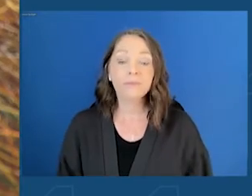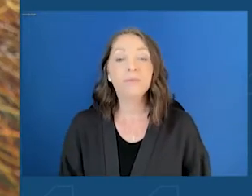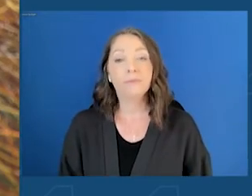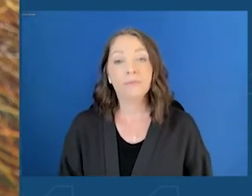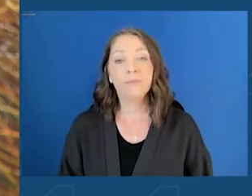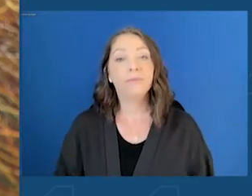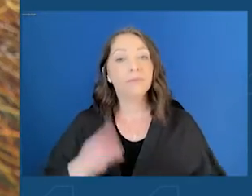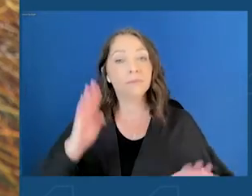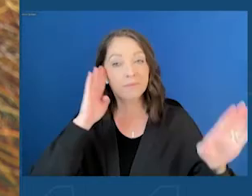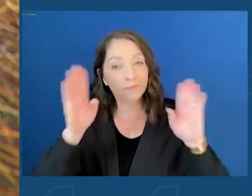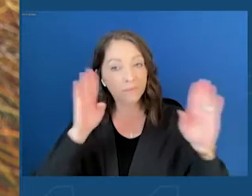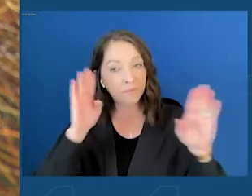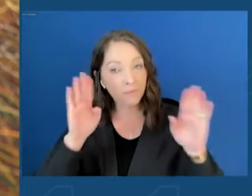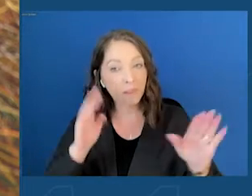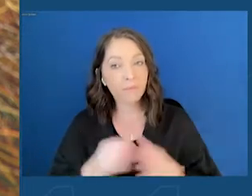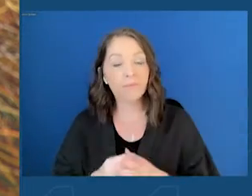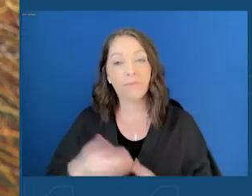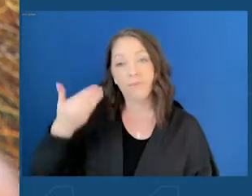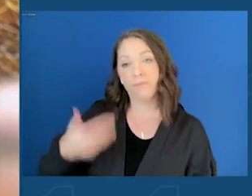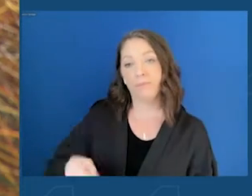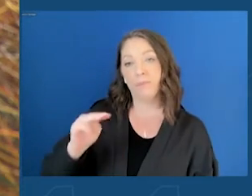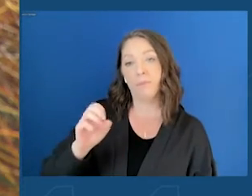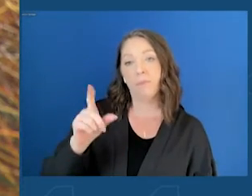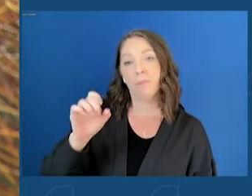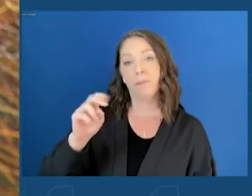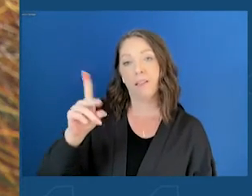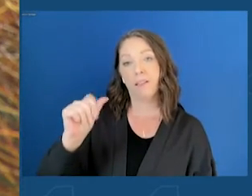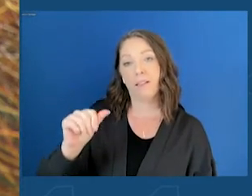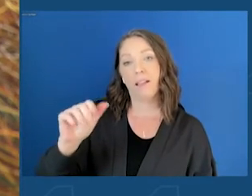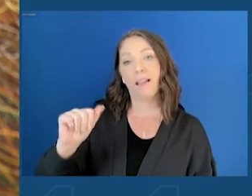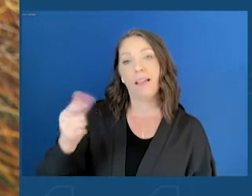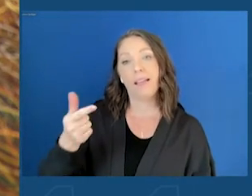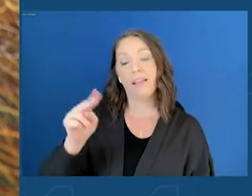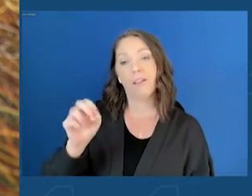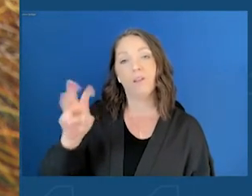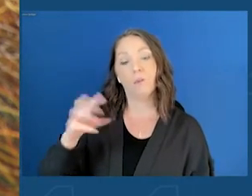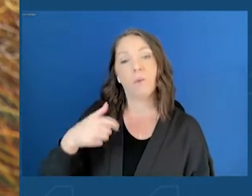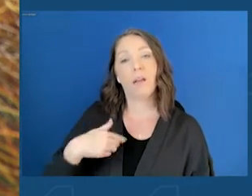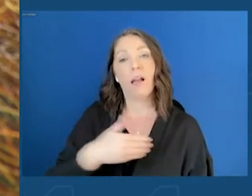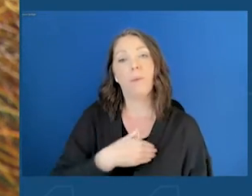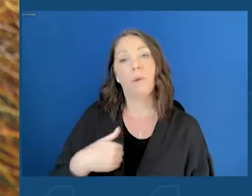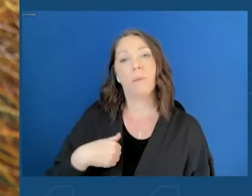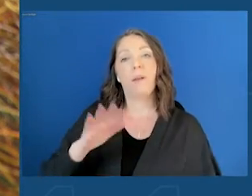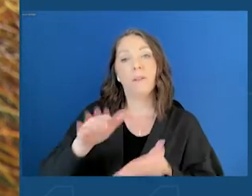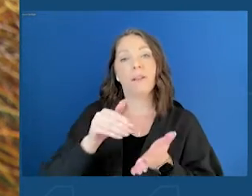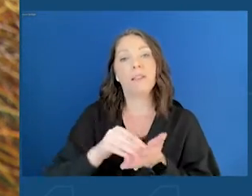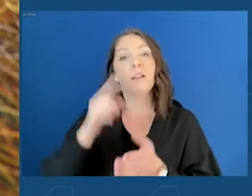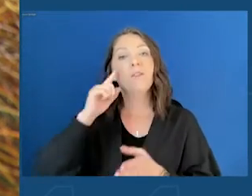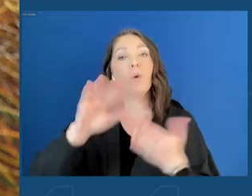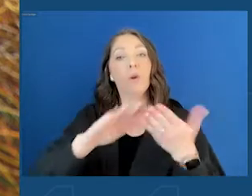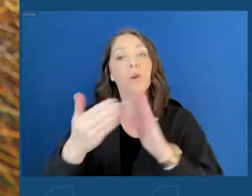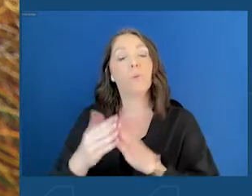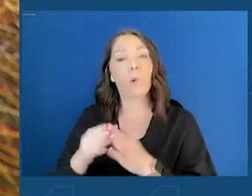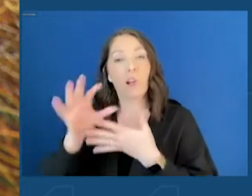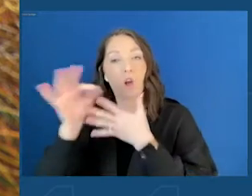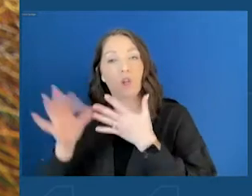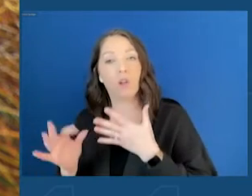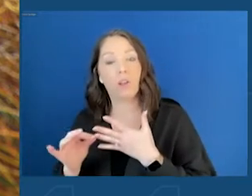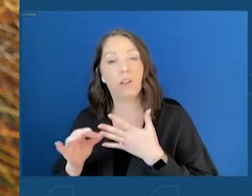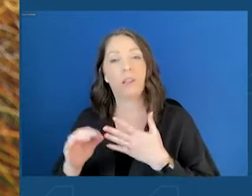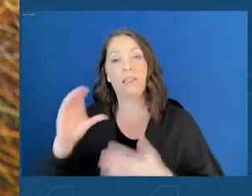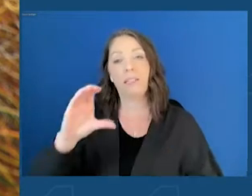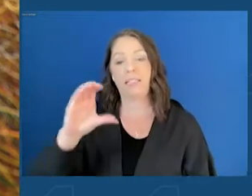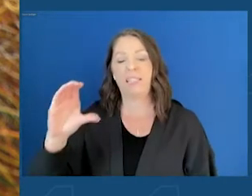Hello, everyone. My name is Melinda Agnu, and I am a member of Center for Community Alternatives, also known as